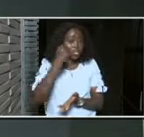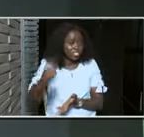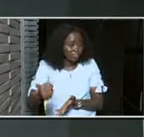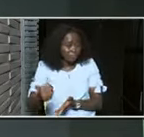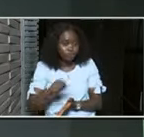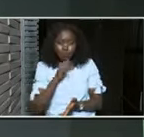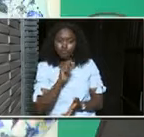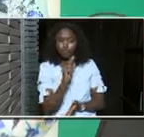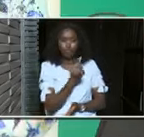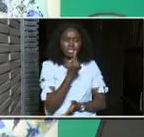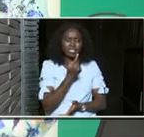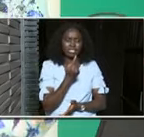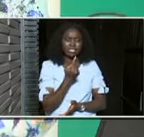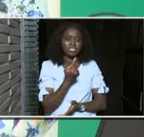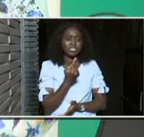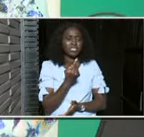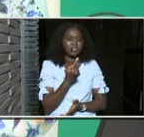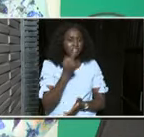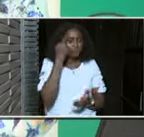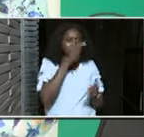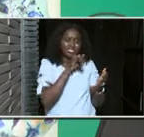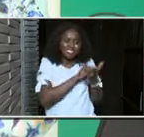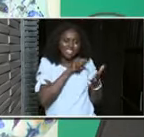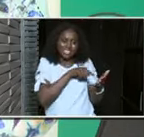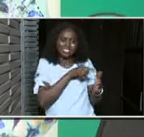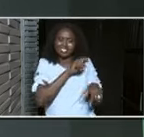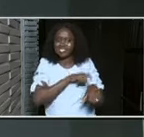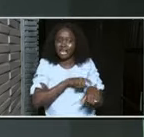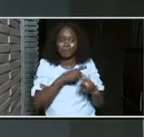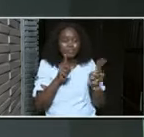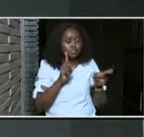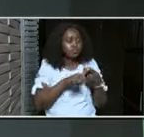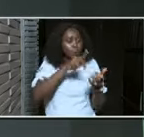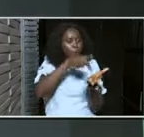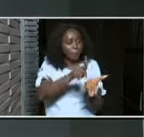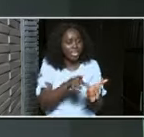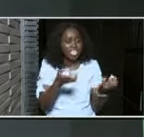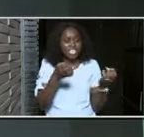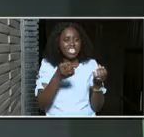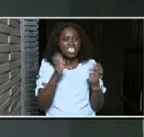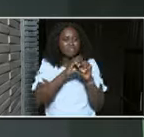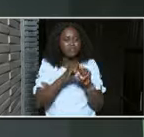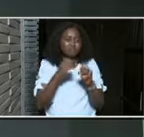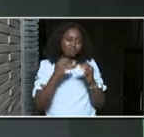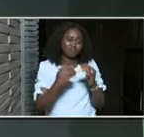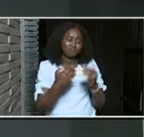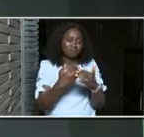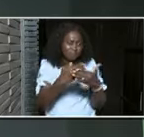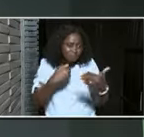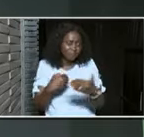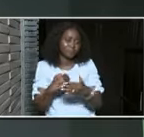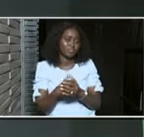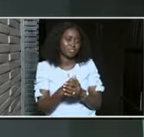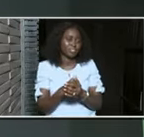not only up to that particular time, but to pay even in advance. But what we did was to